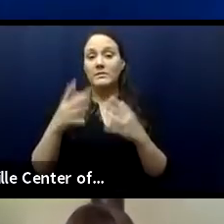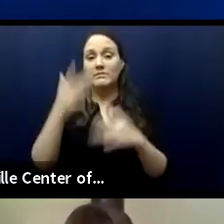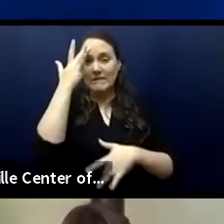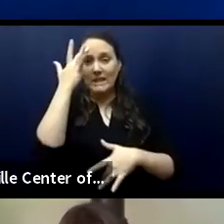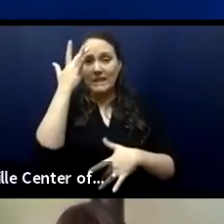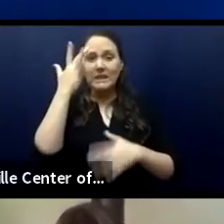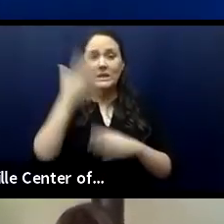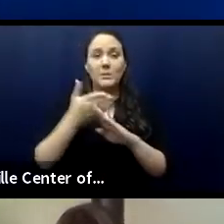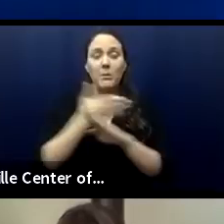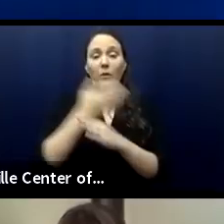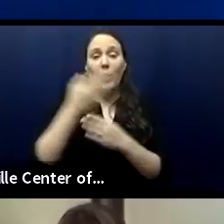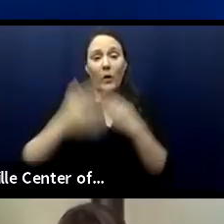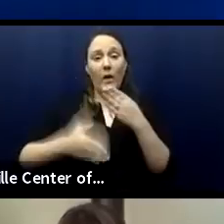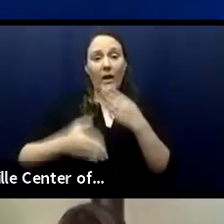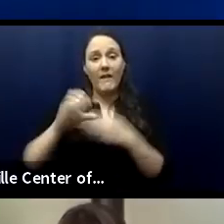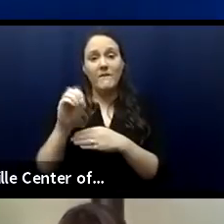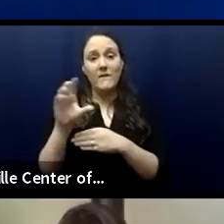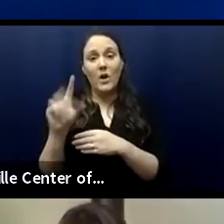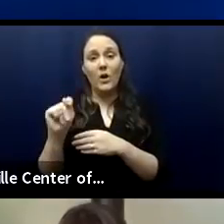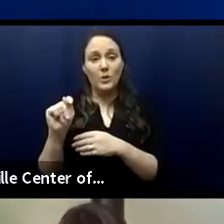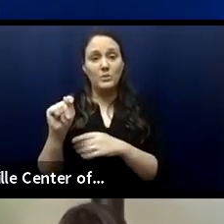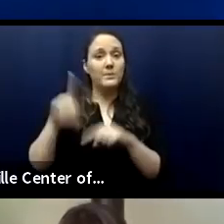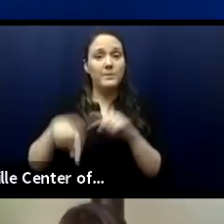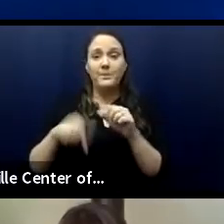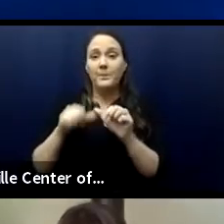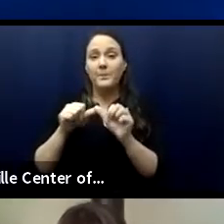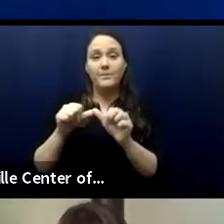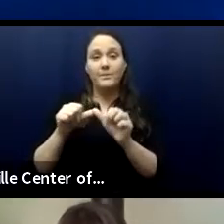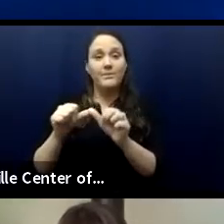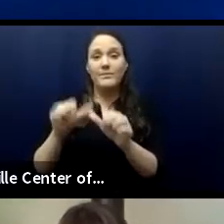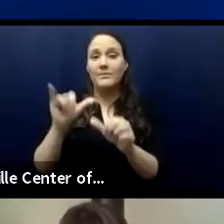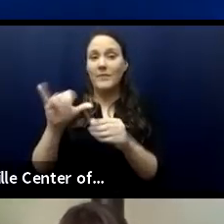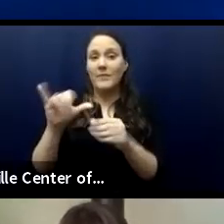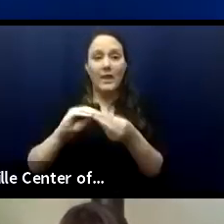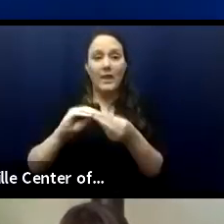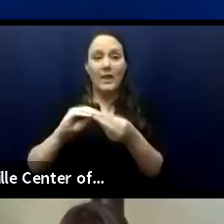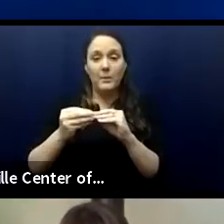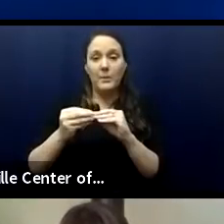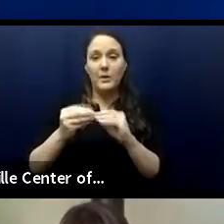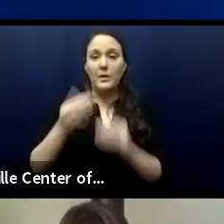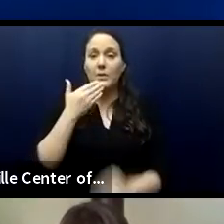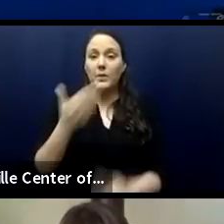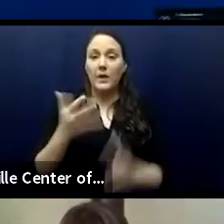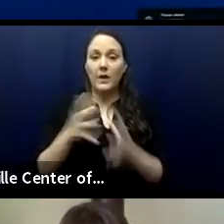October. We cannot sustain these numbers. Thank you very much.